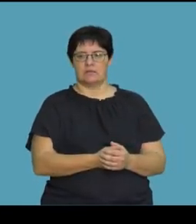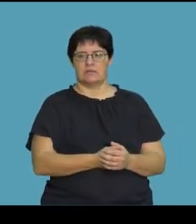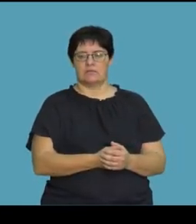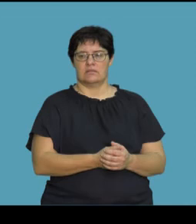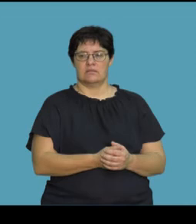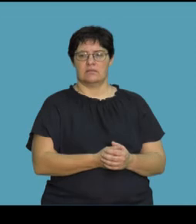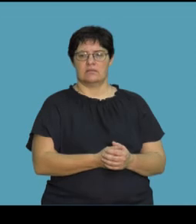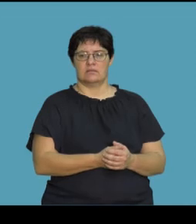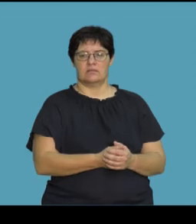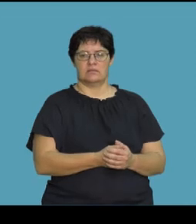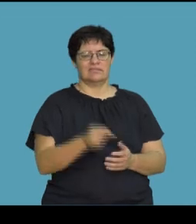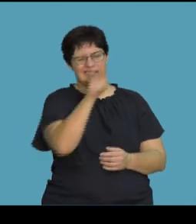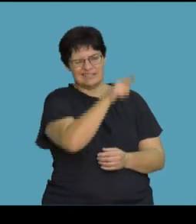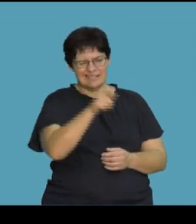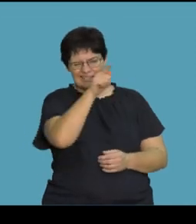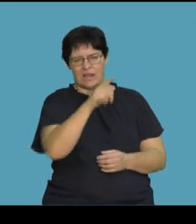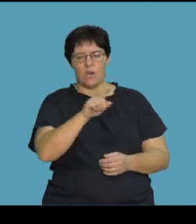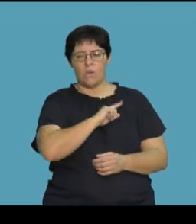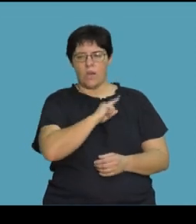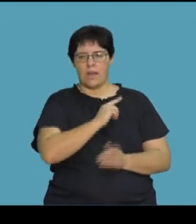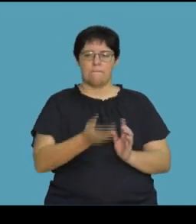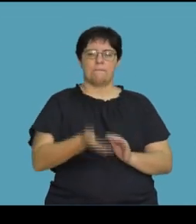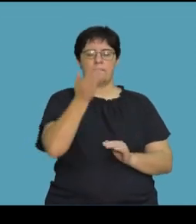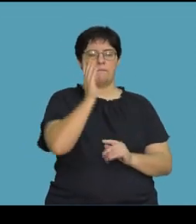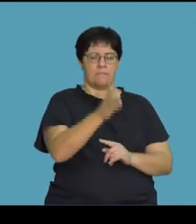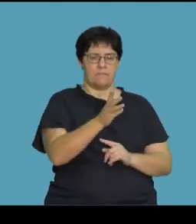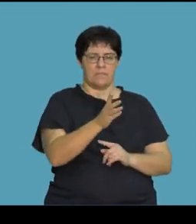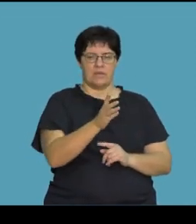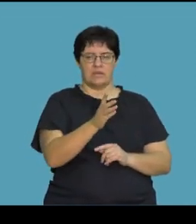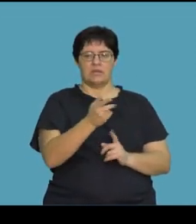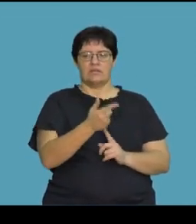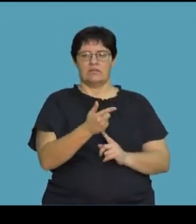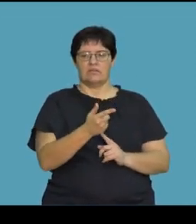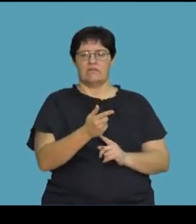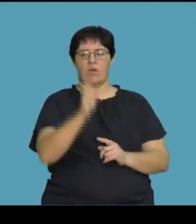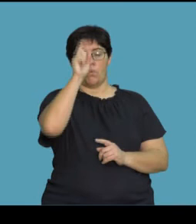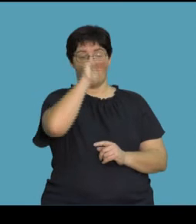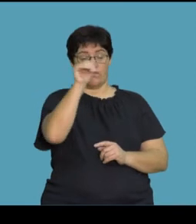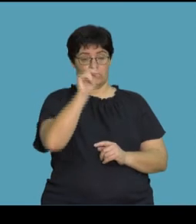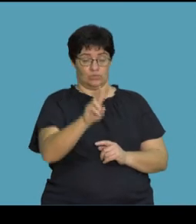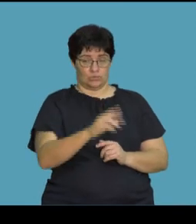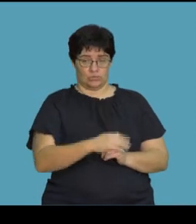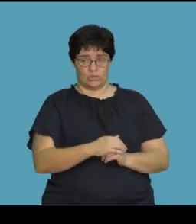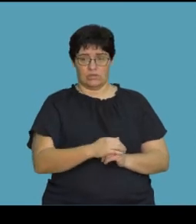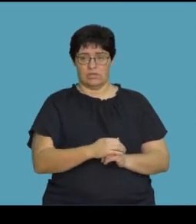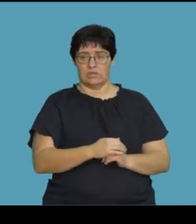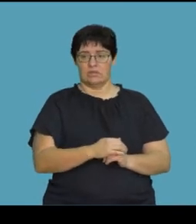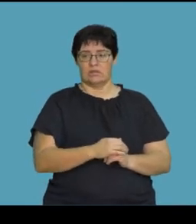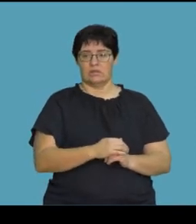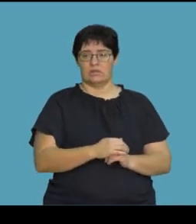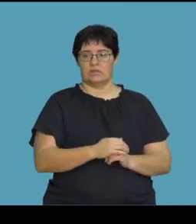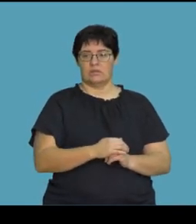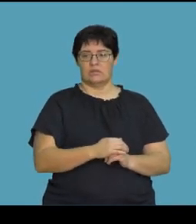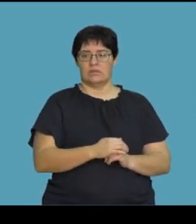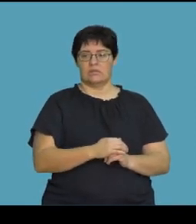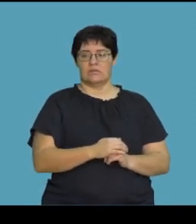And this will therefore become, so here, because I'm going to raise this to the exponent of 1 over 2,